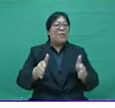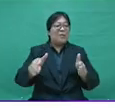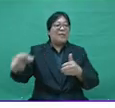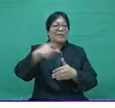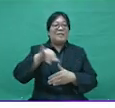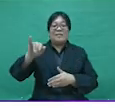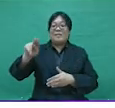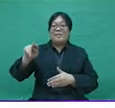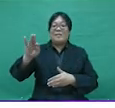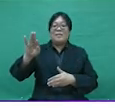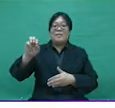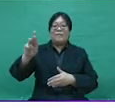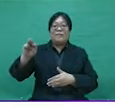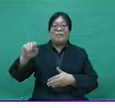there.